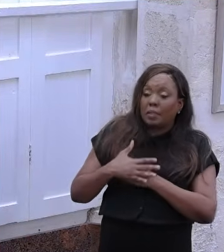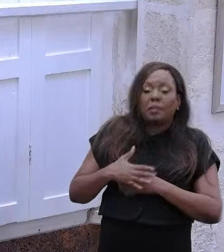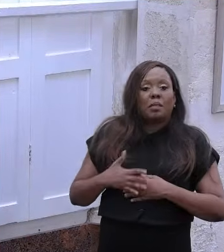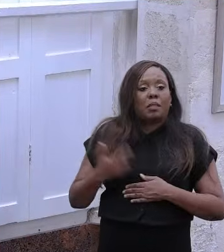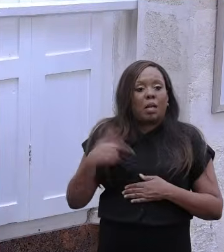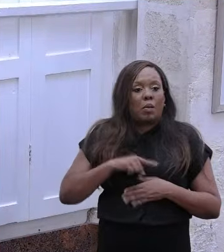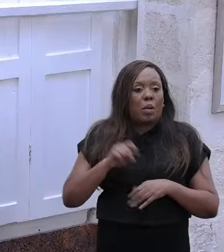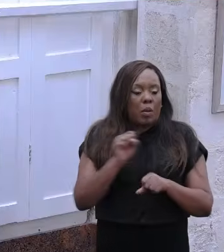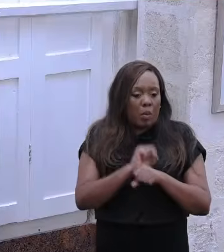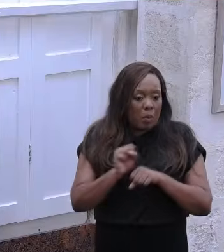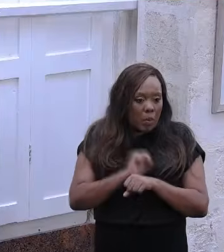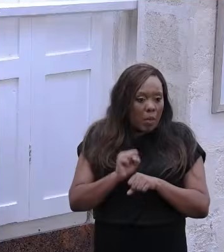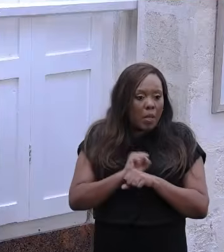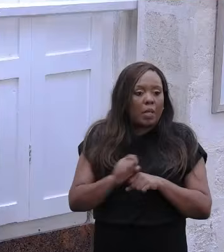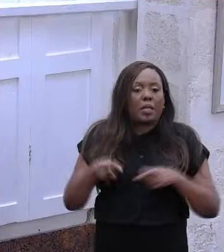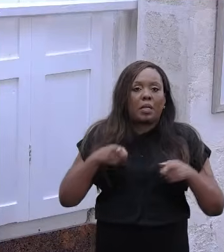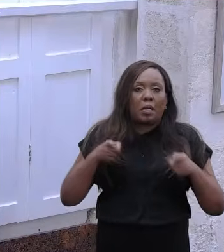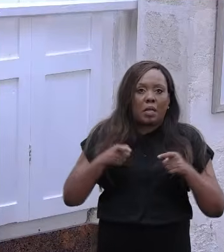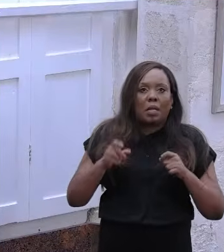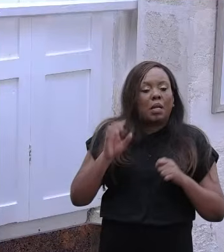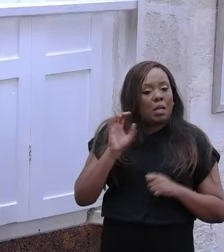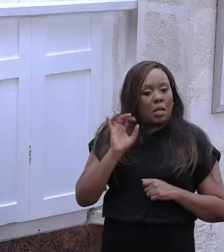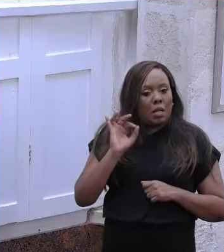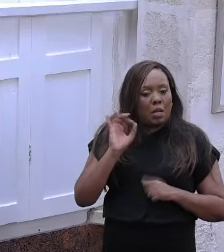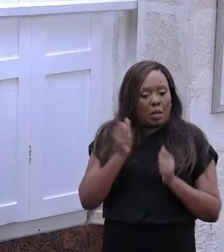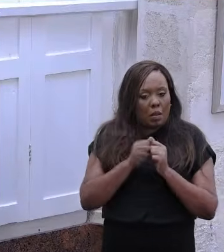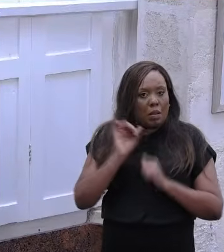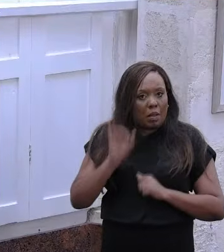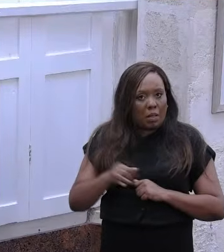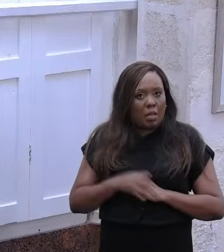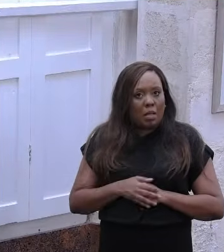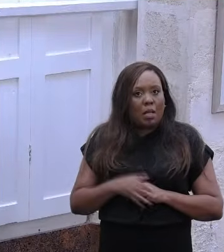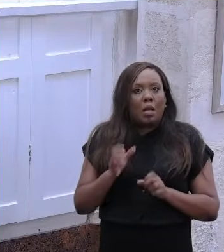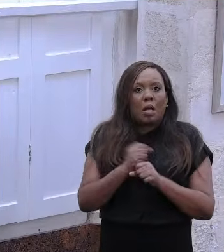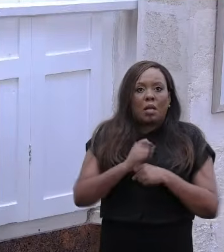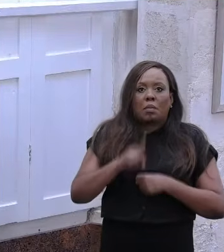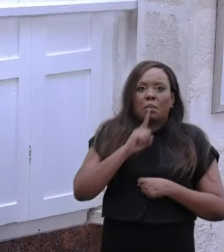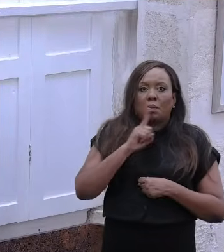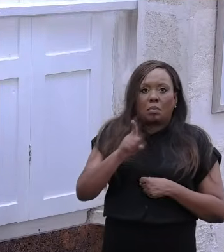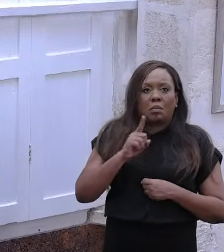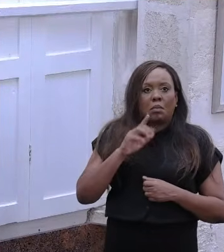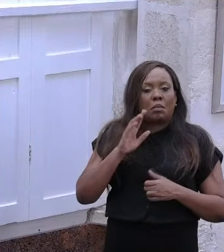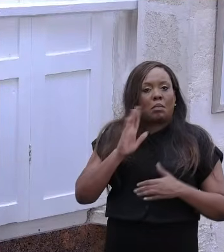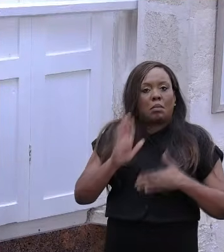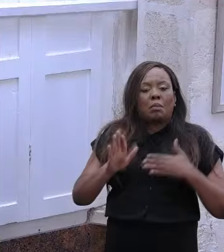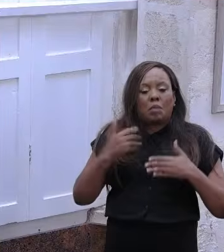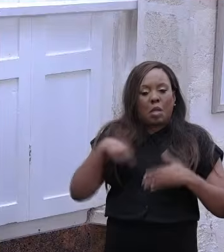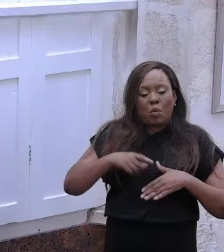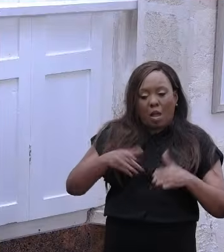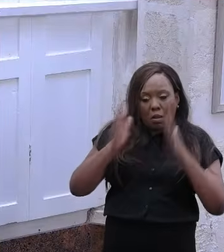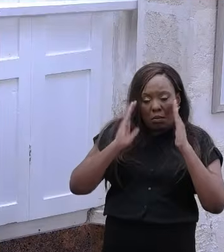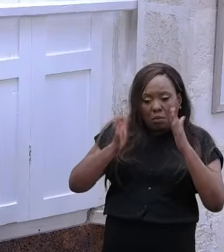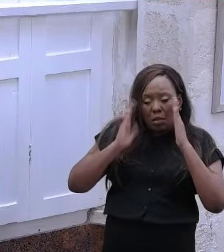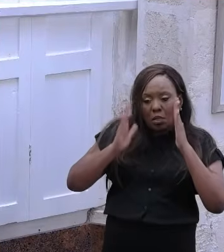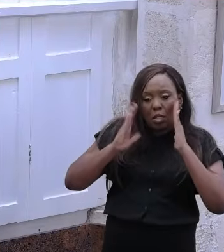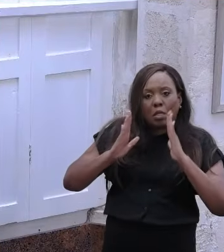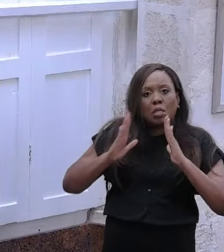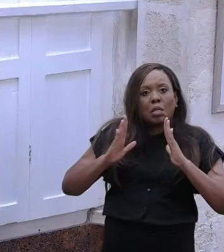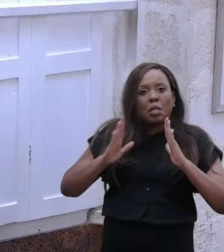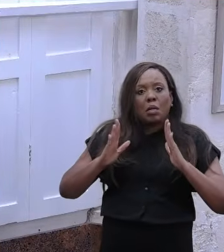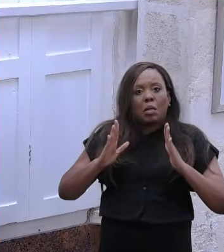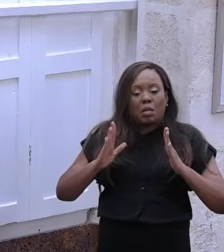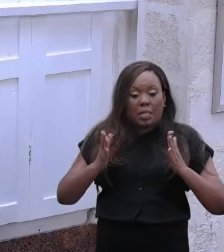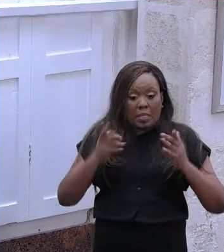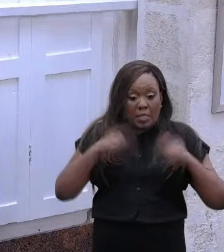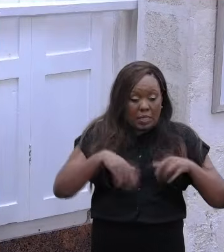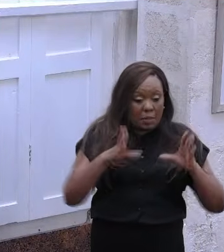and note in our advice that the appropriate treatment is being given even outside of the deliberations of this